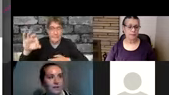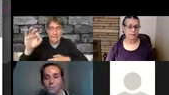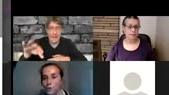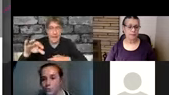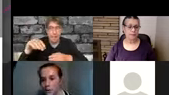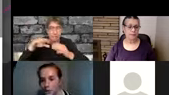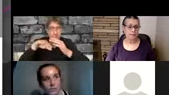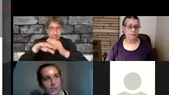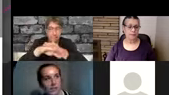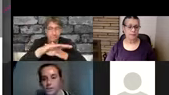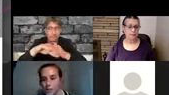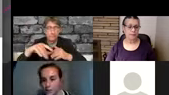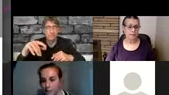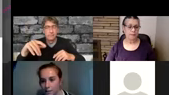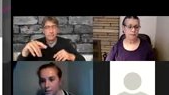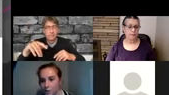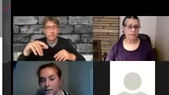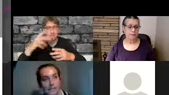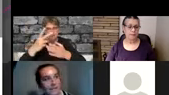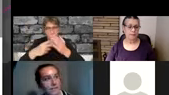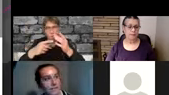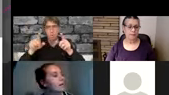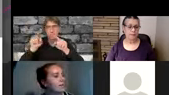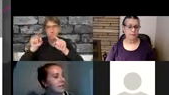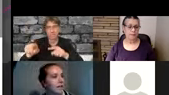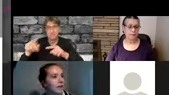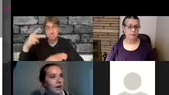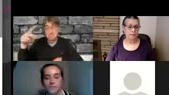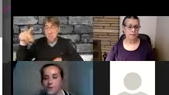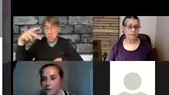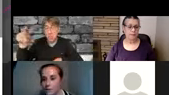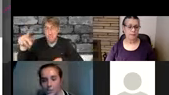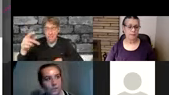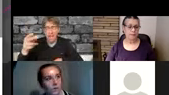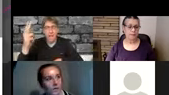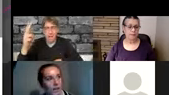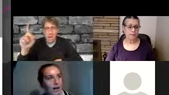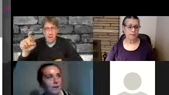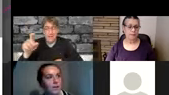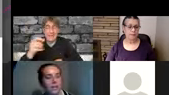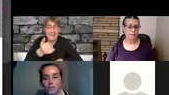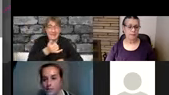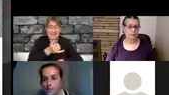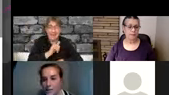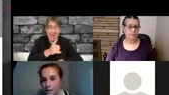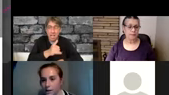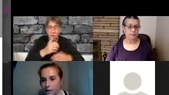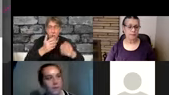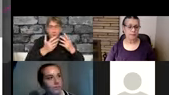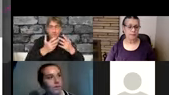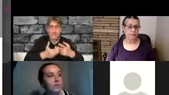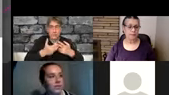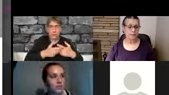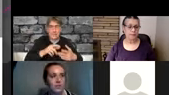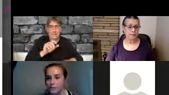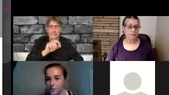dots are both a fare vending machine and a trolley retailer due to high need. The yellow are fare vending machine only and a trolley retailer.